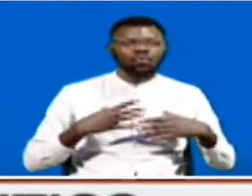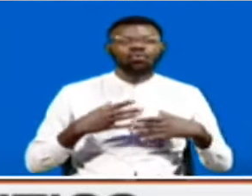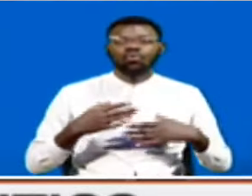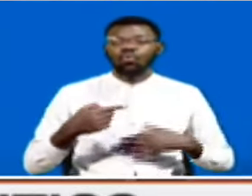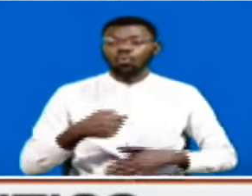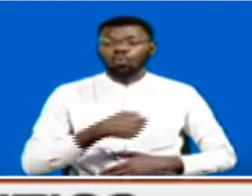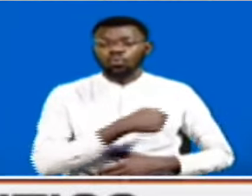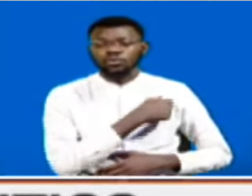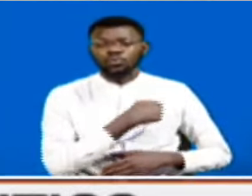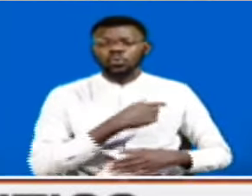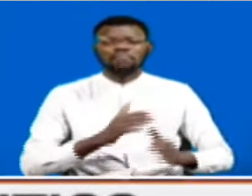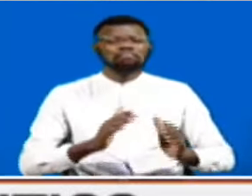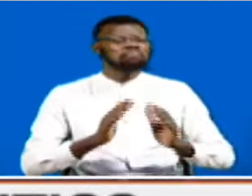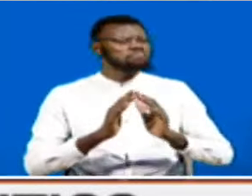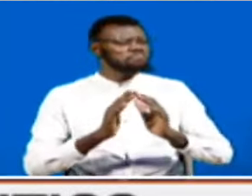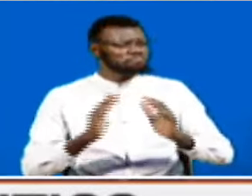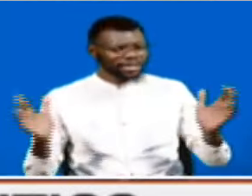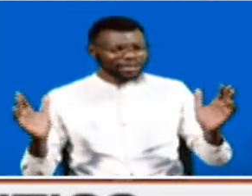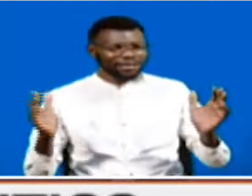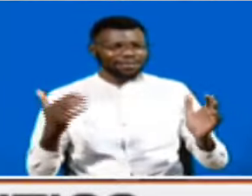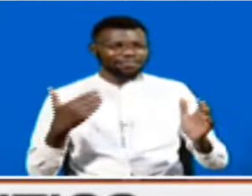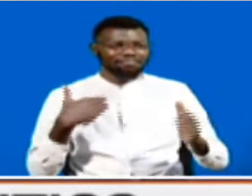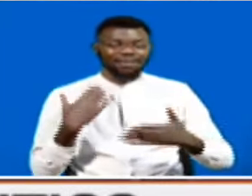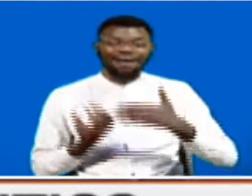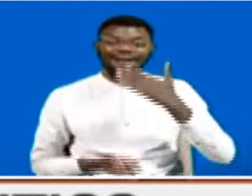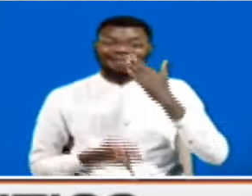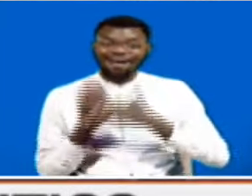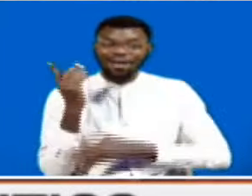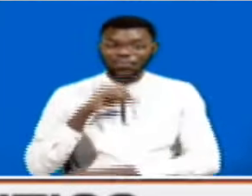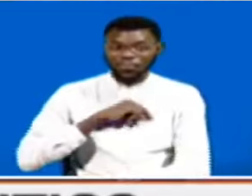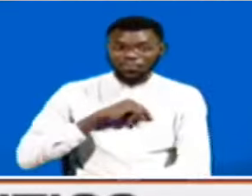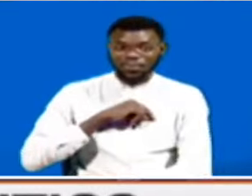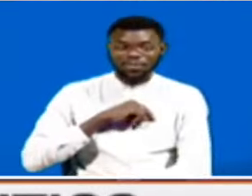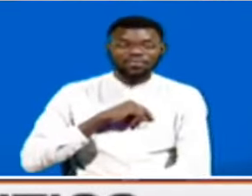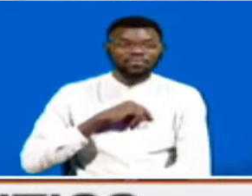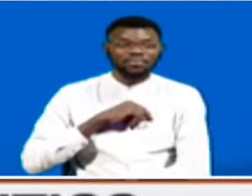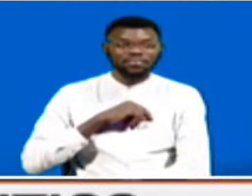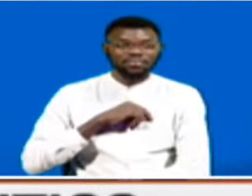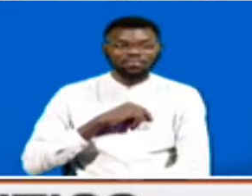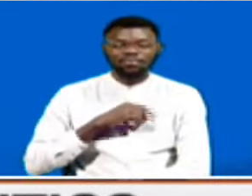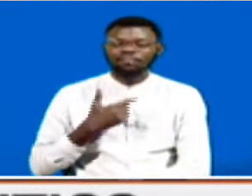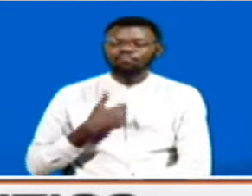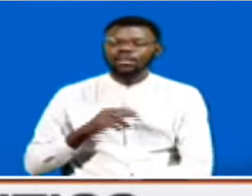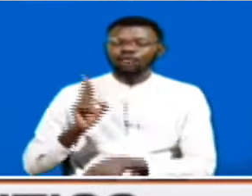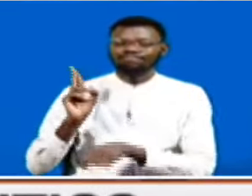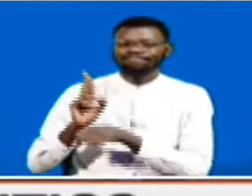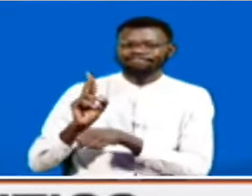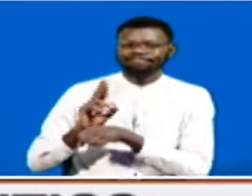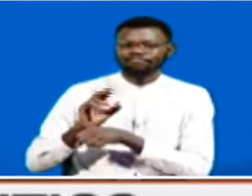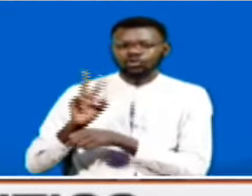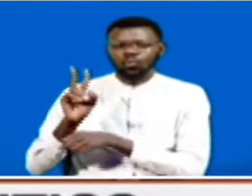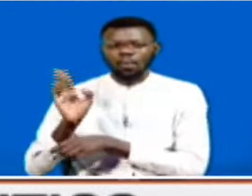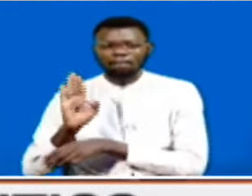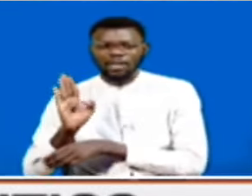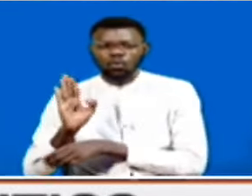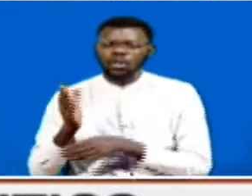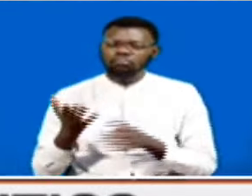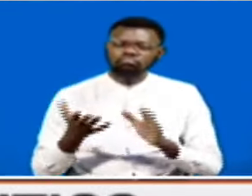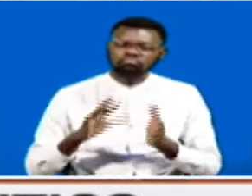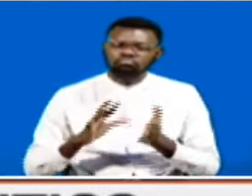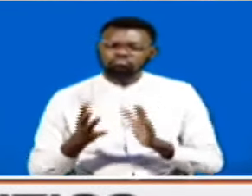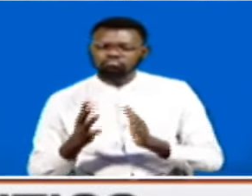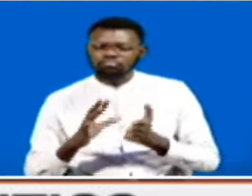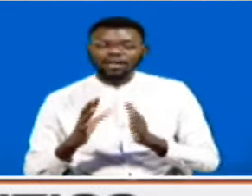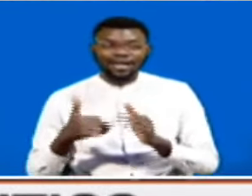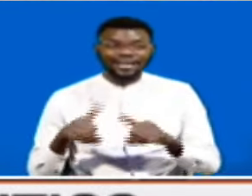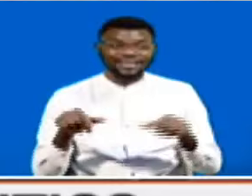of the biggest hospitals in this country. It is there. I spent about $2 billion that time. Okay. It needs